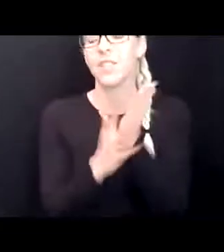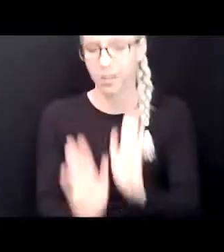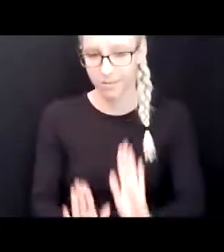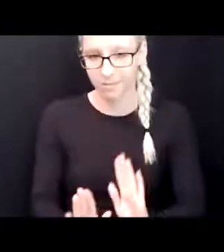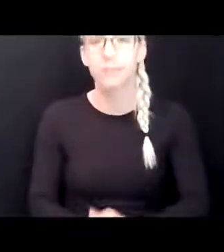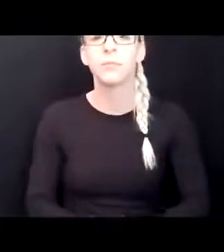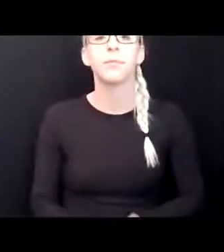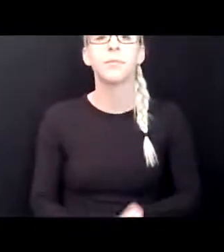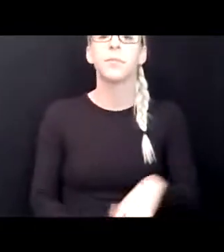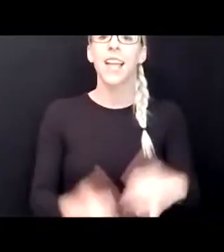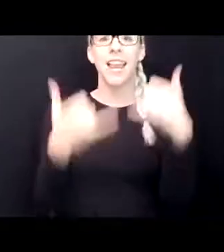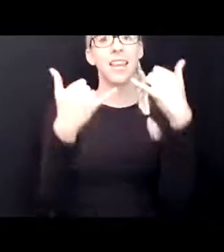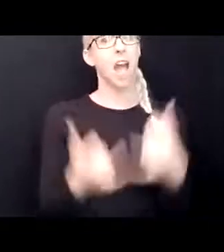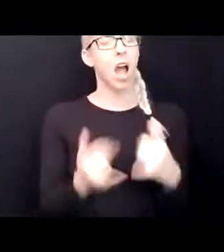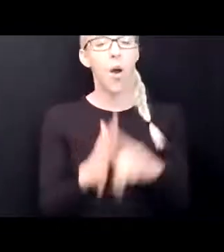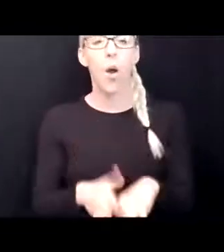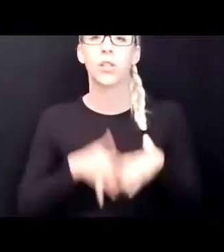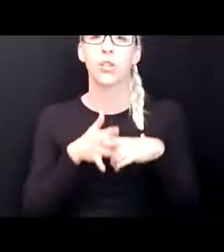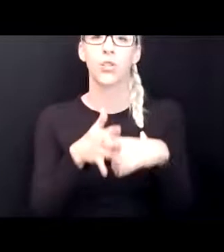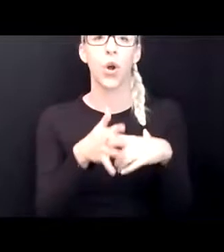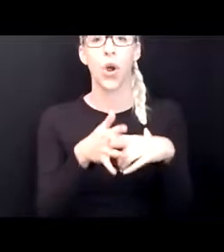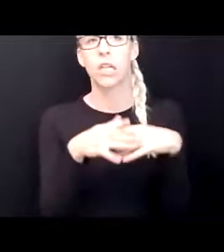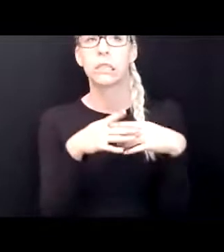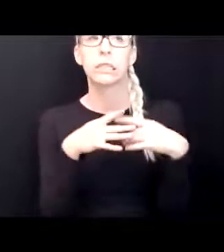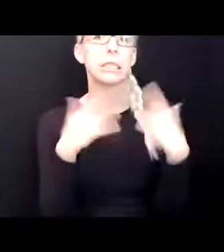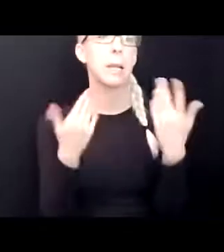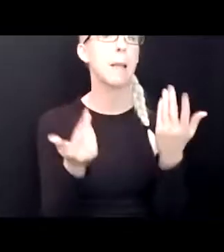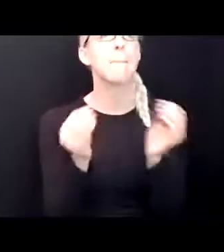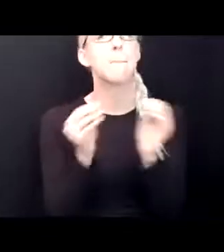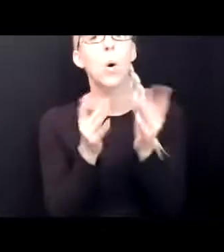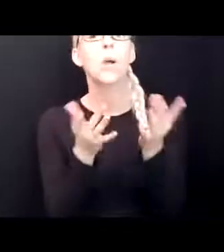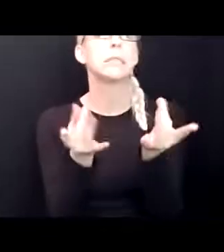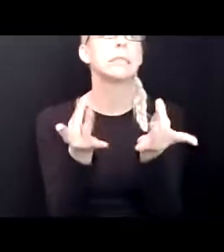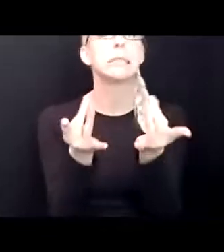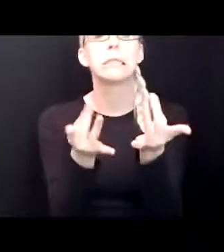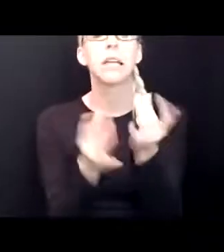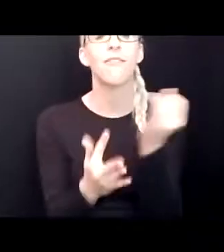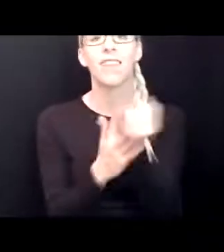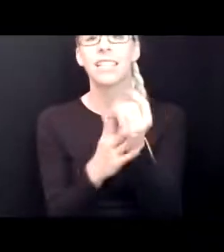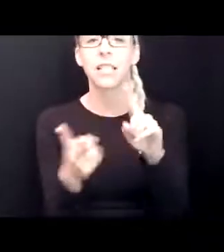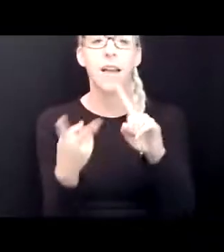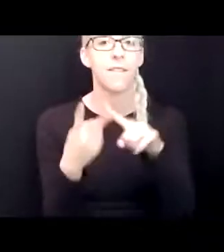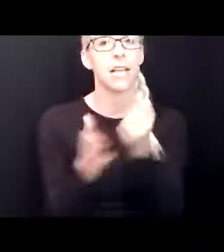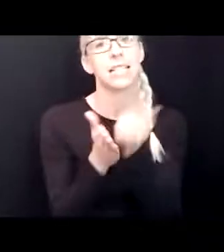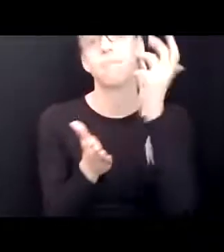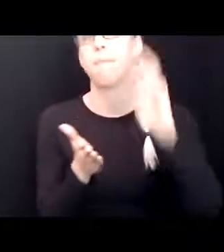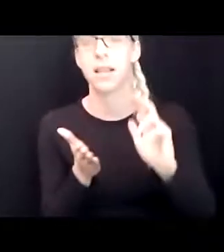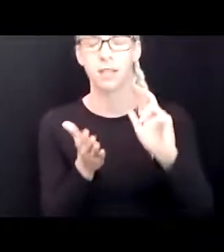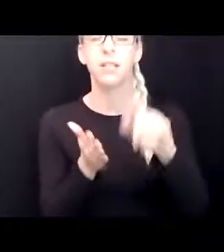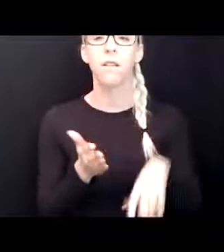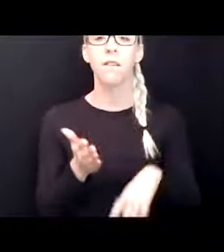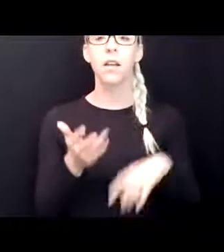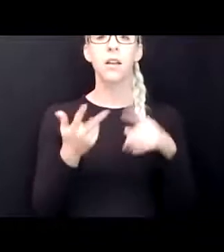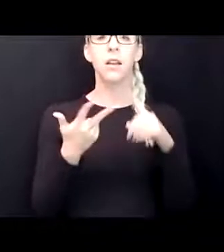But now's where things start to get a little bit more invasive, more expensive, and certainly now we're getting the